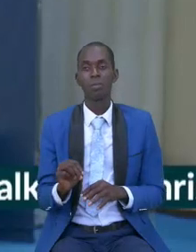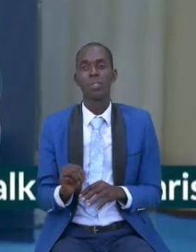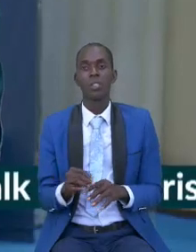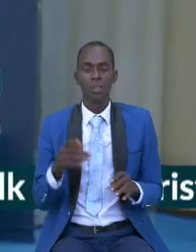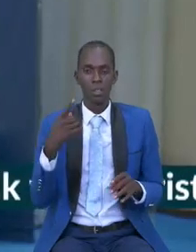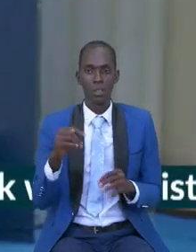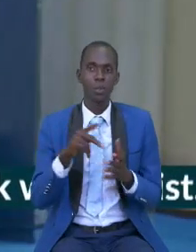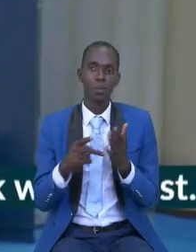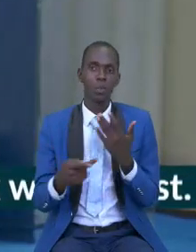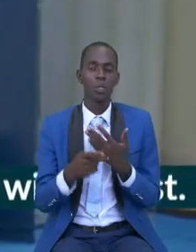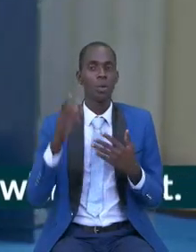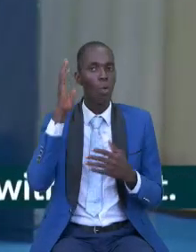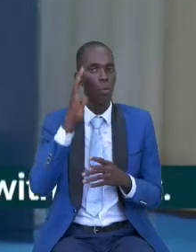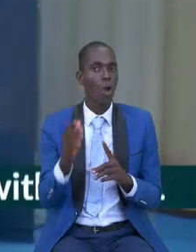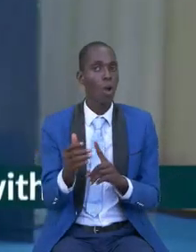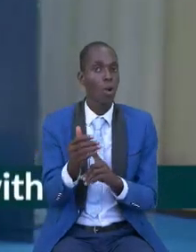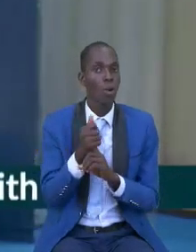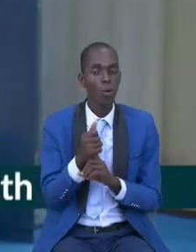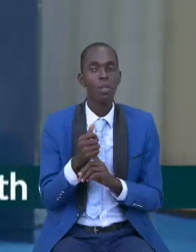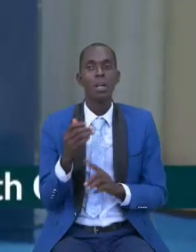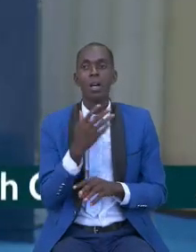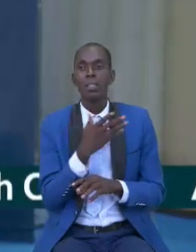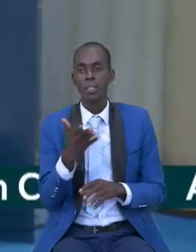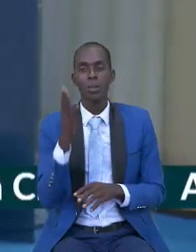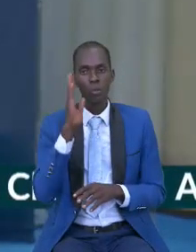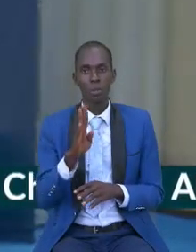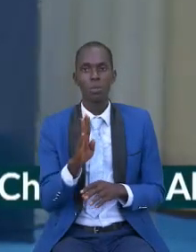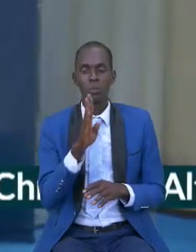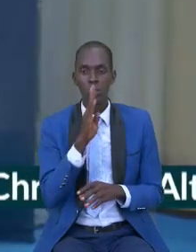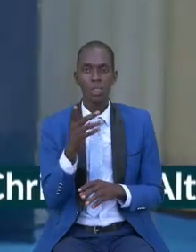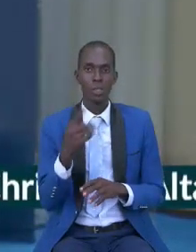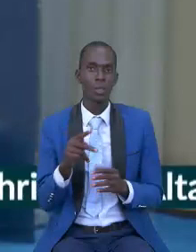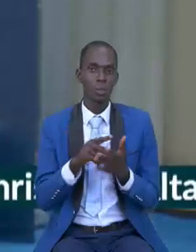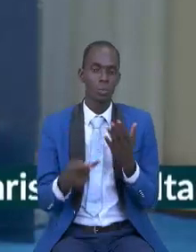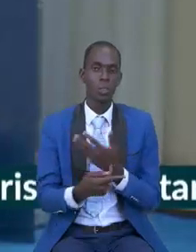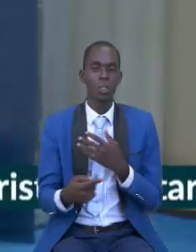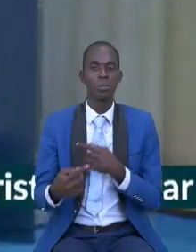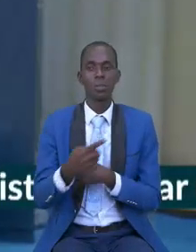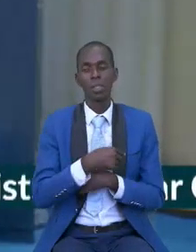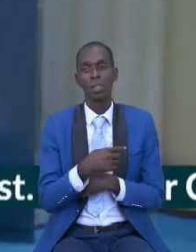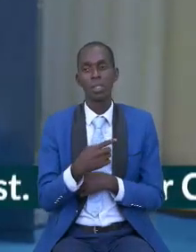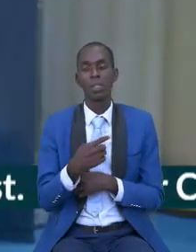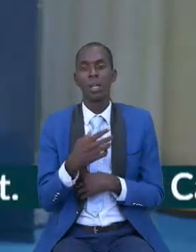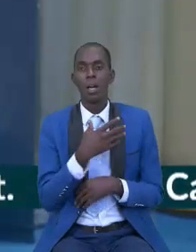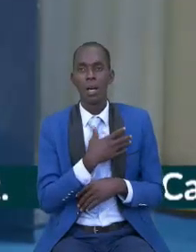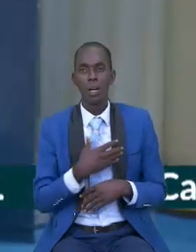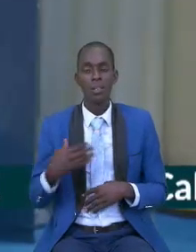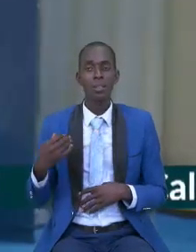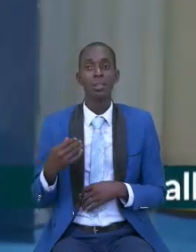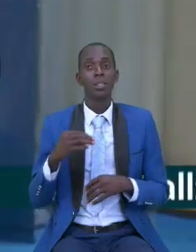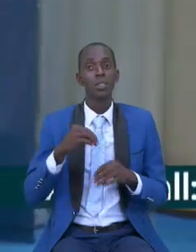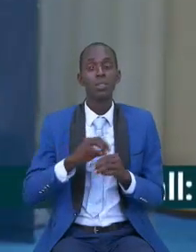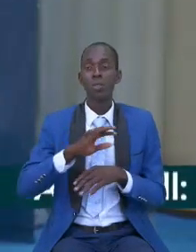there. There, we are having the banquet with you. And in the region, in Niger State, in all